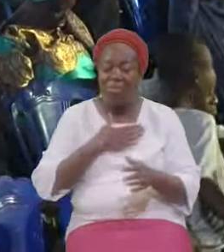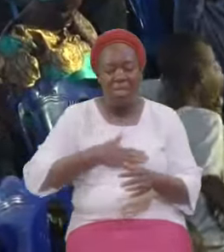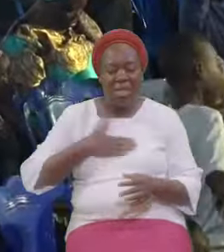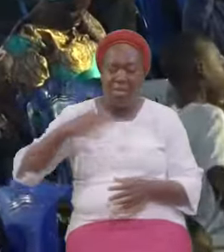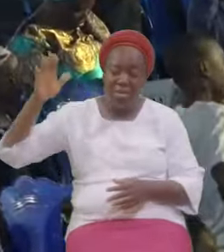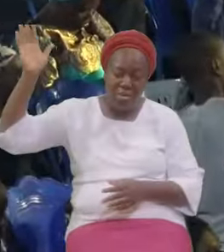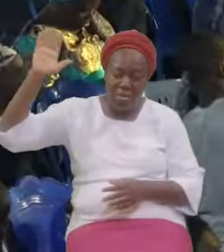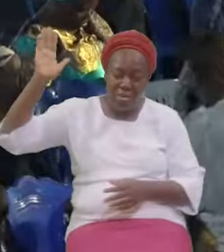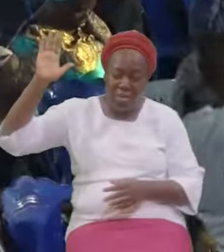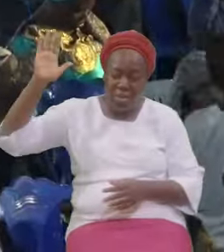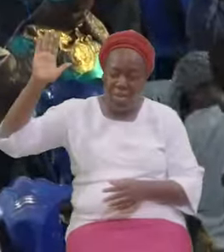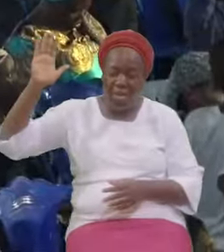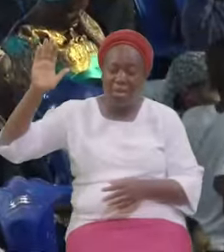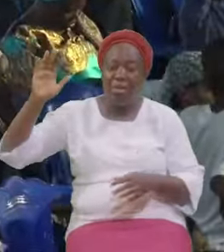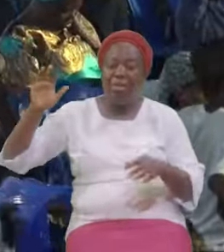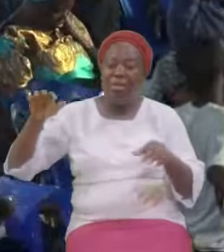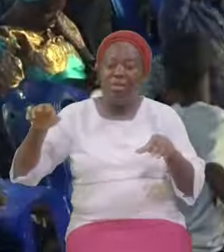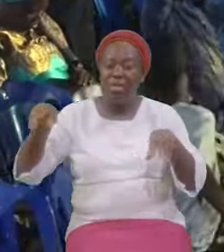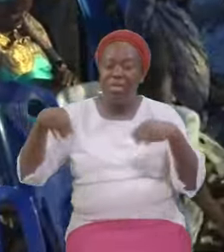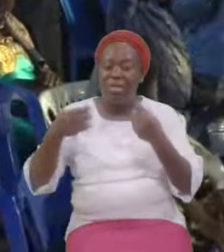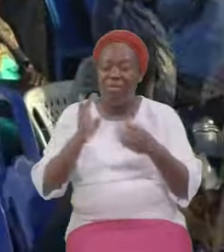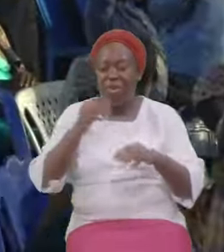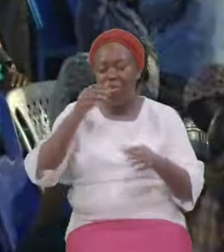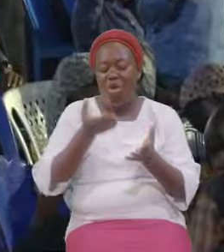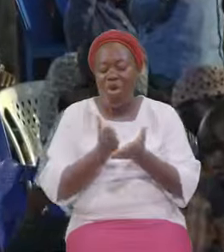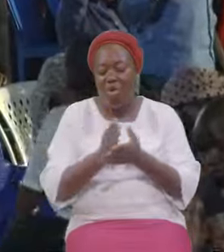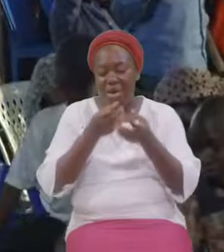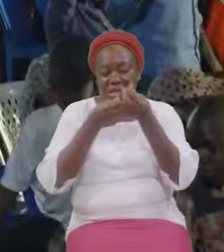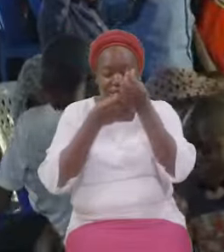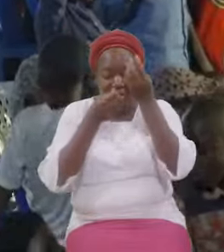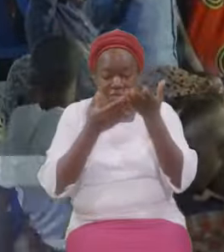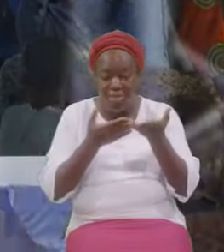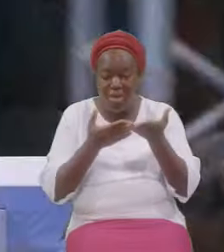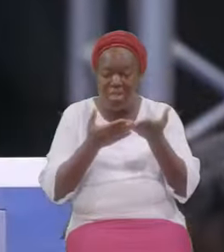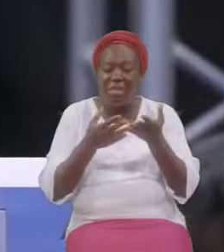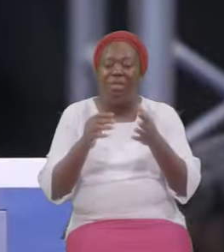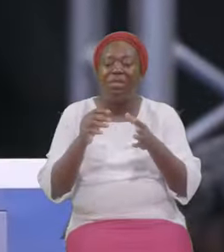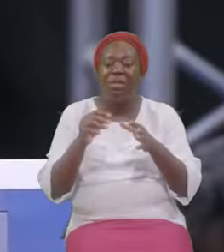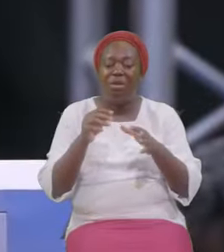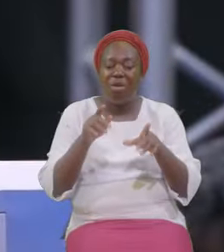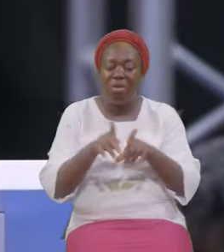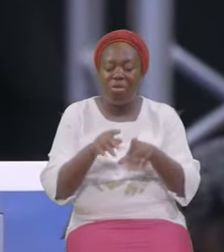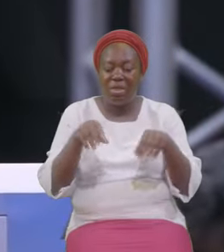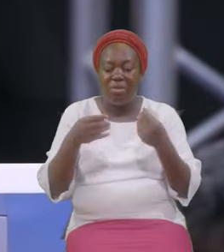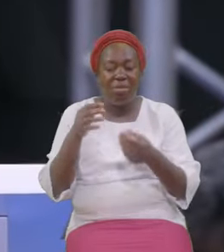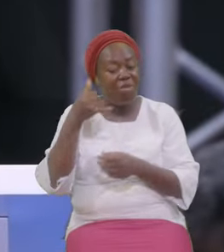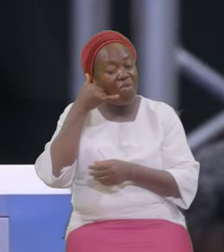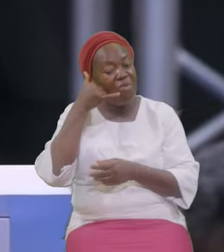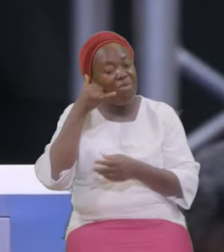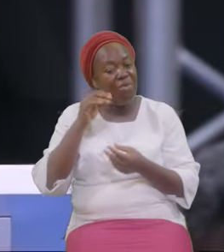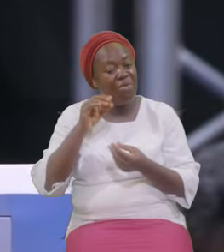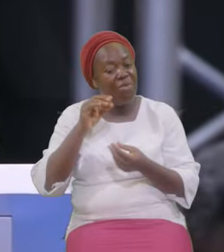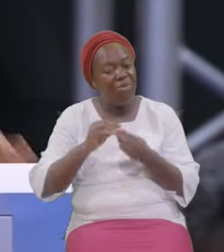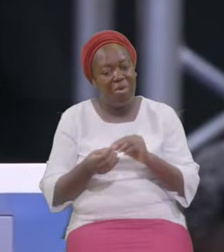them correct information and then give them your cell phone number. Counselors, please write